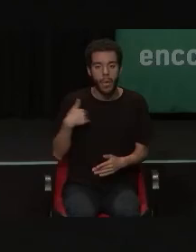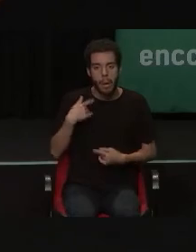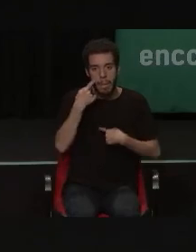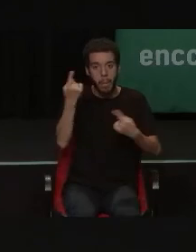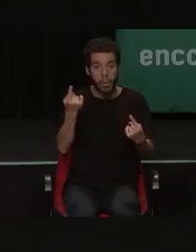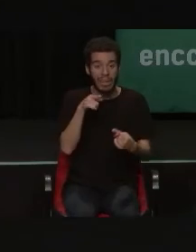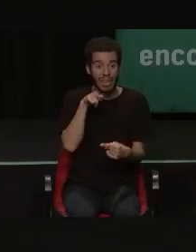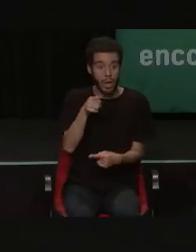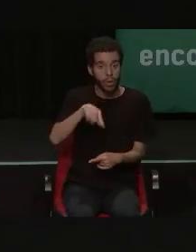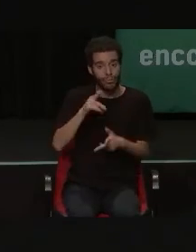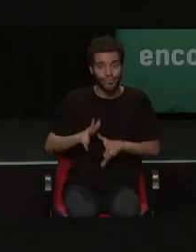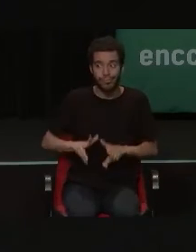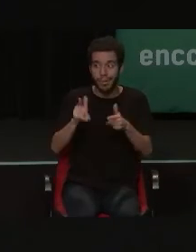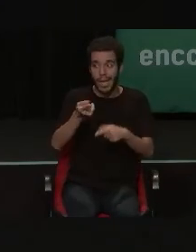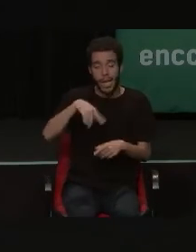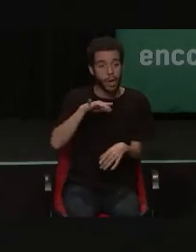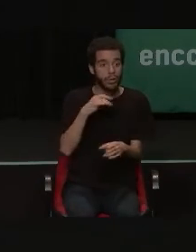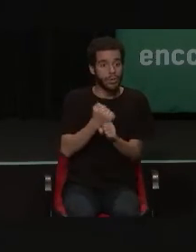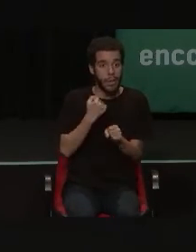future of public health will be